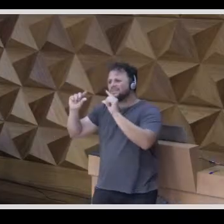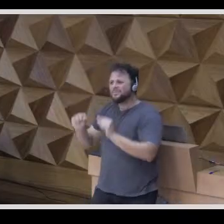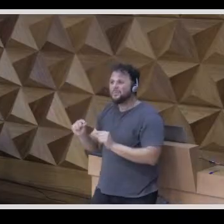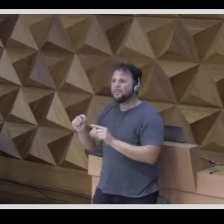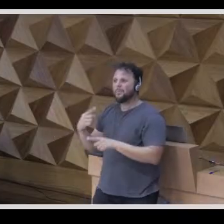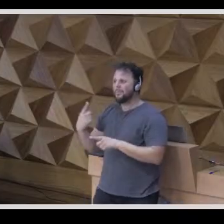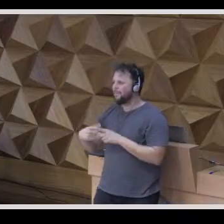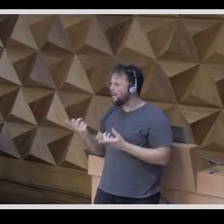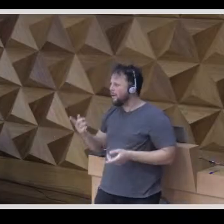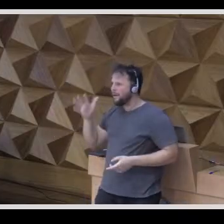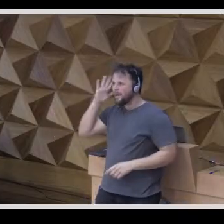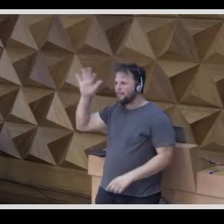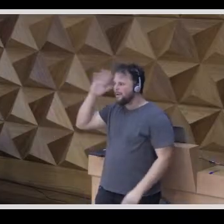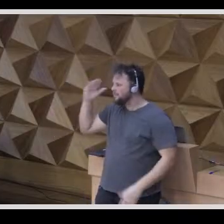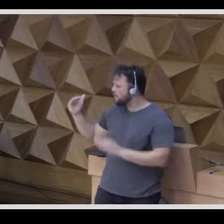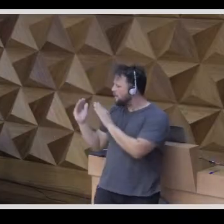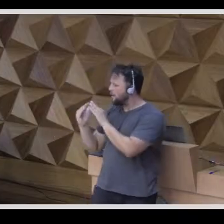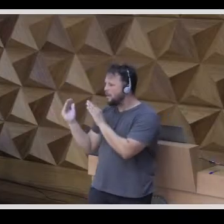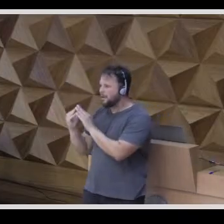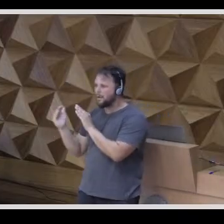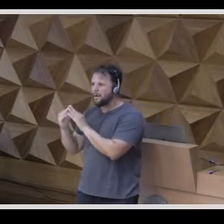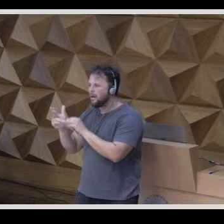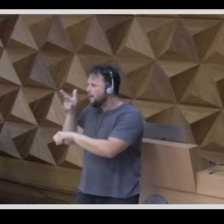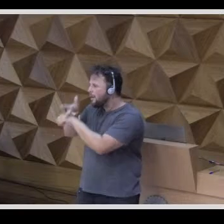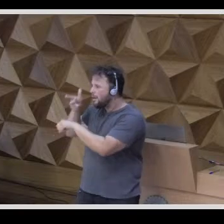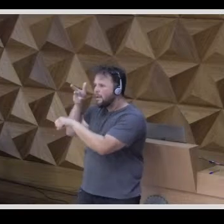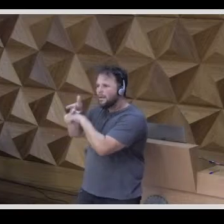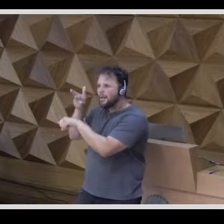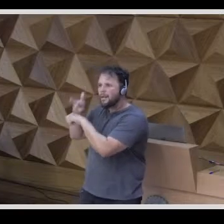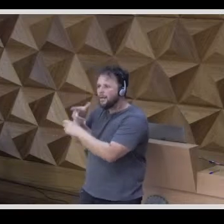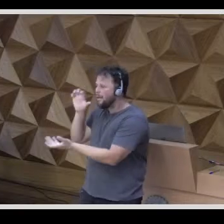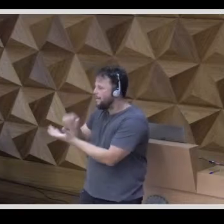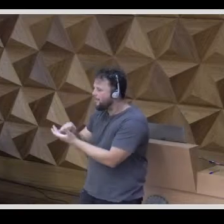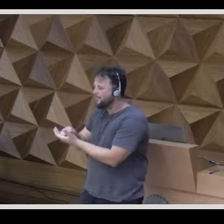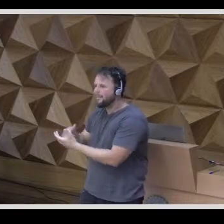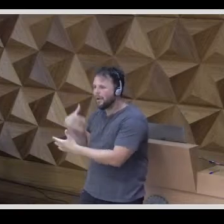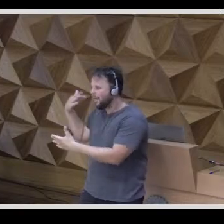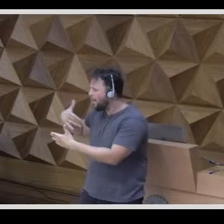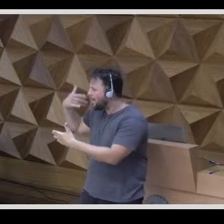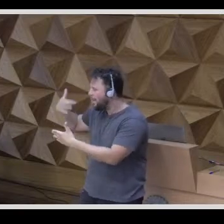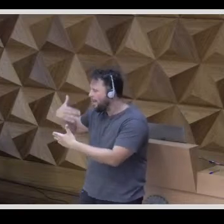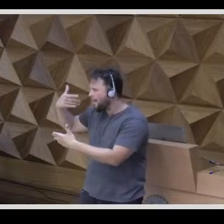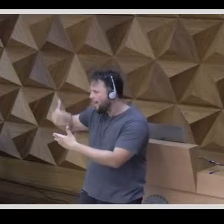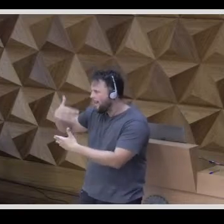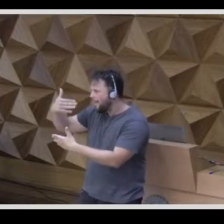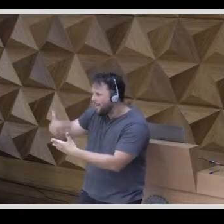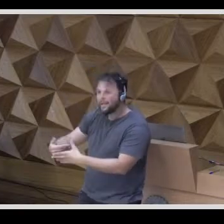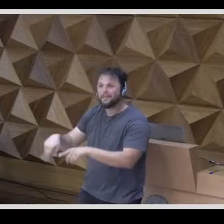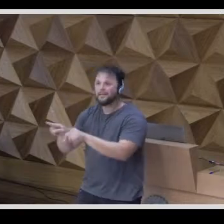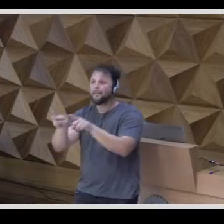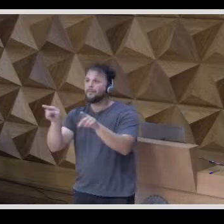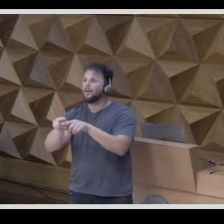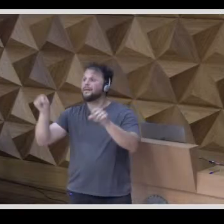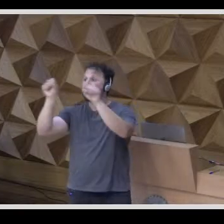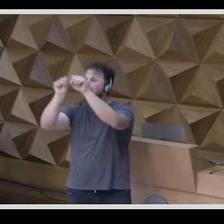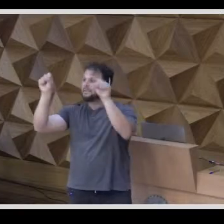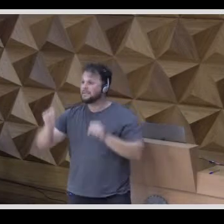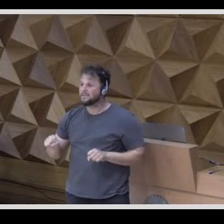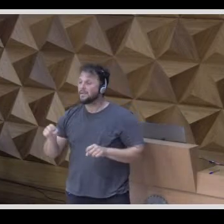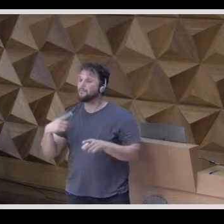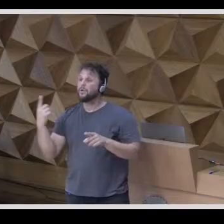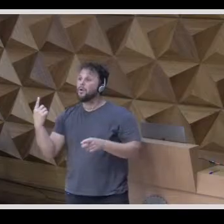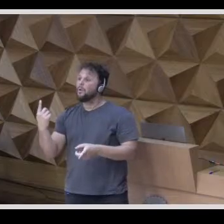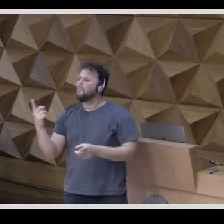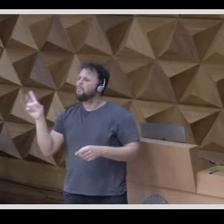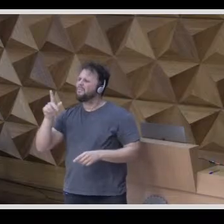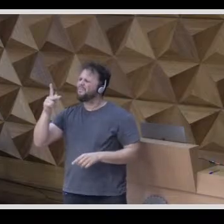The other problem here is often these systems we see are what I call shop window systems. So there's